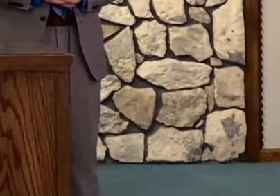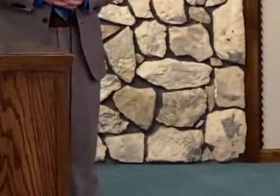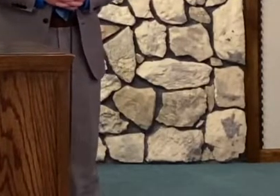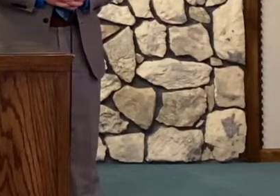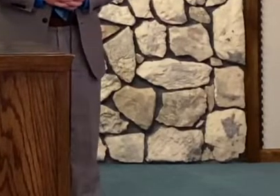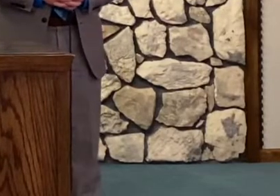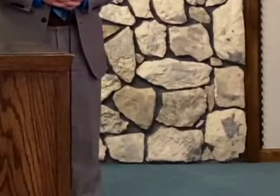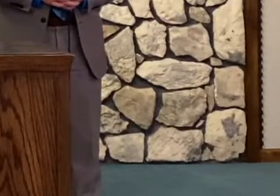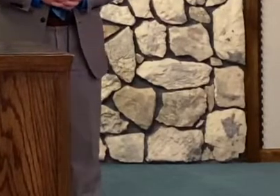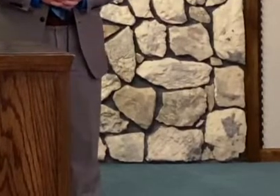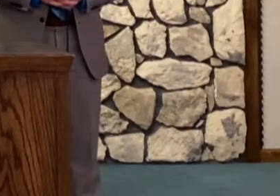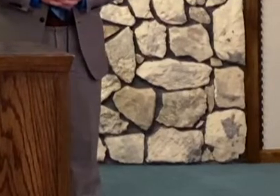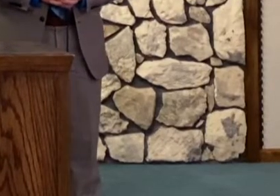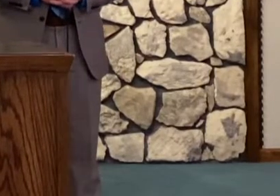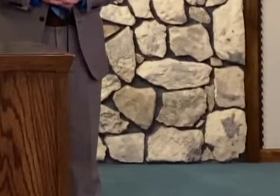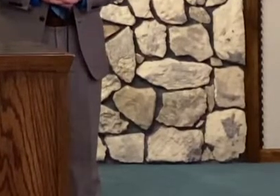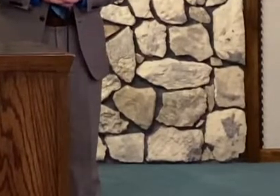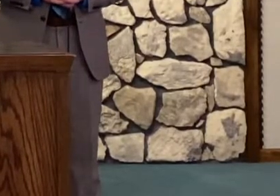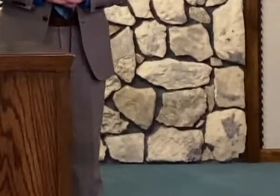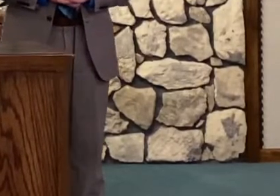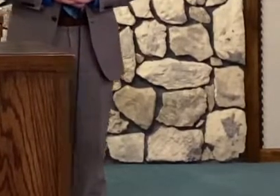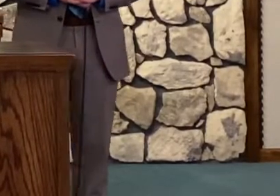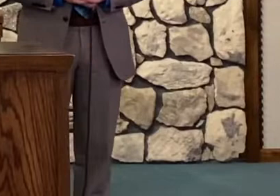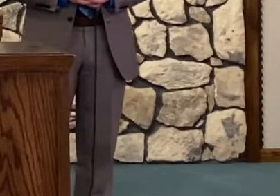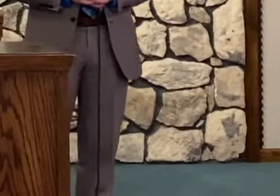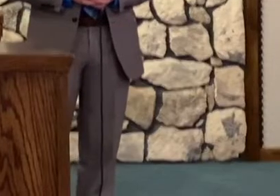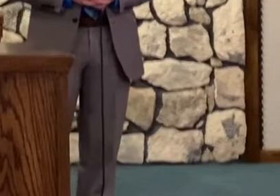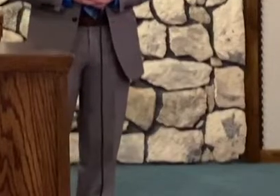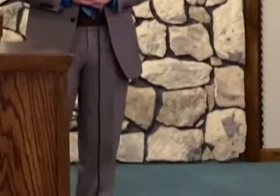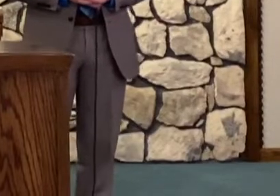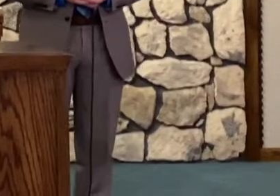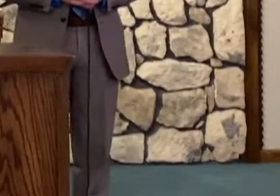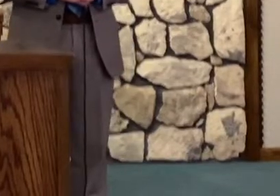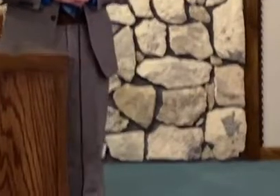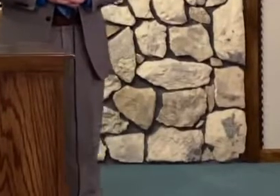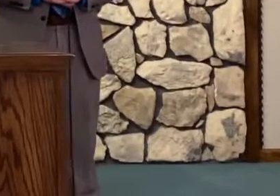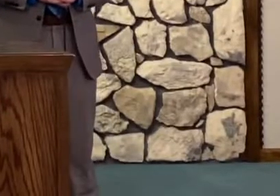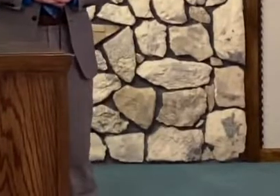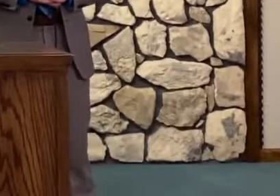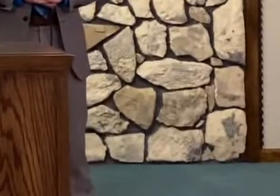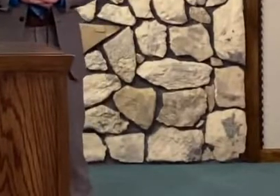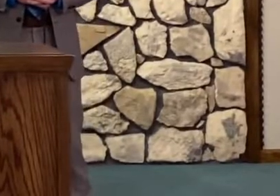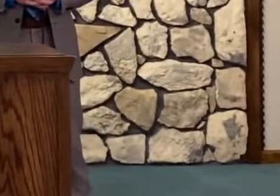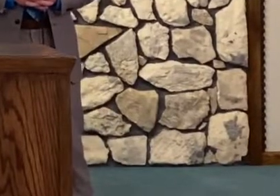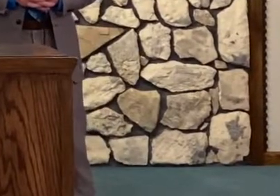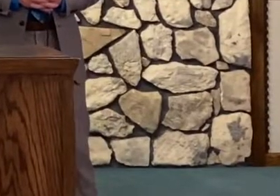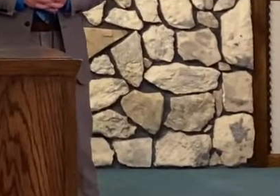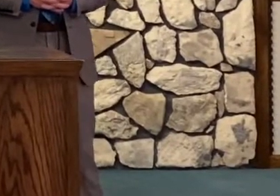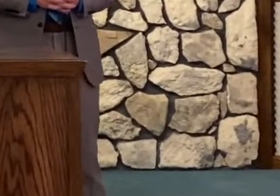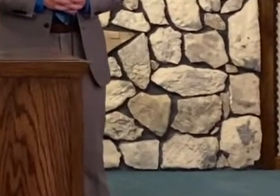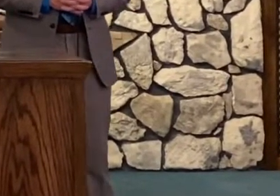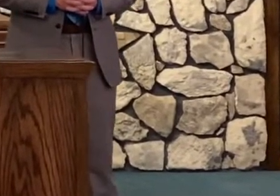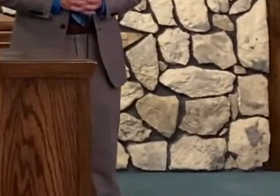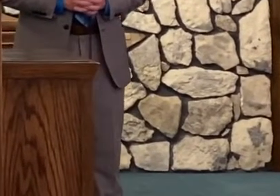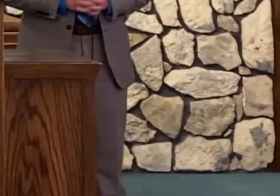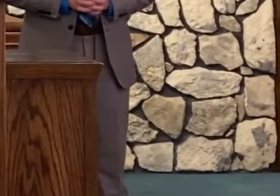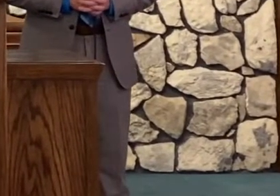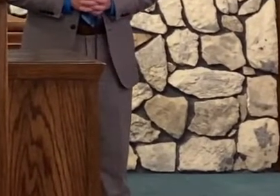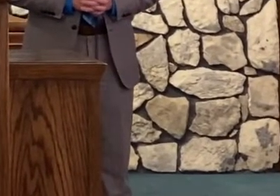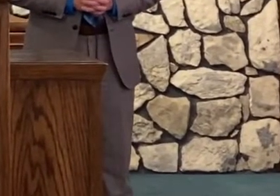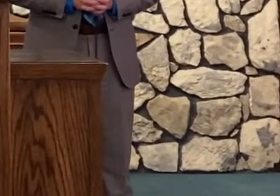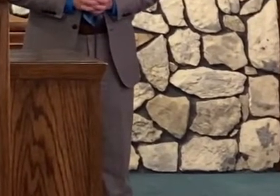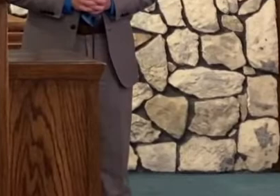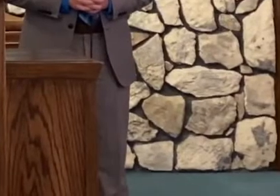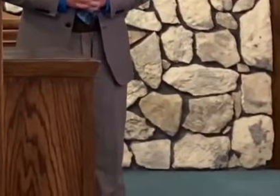Zoom, that just begin to lift their hands and worship, asking Jesus to come in